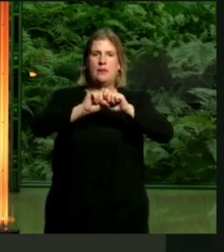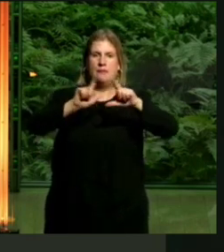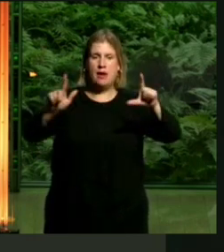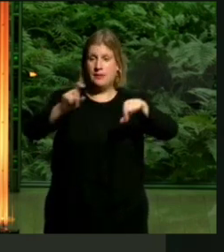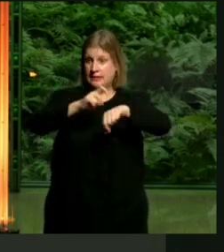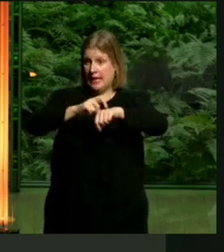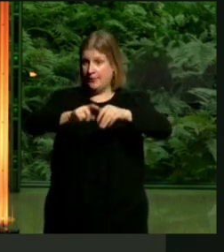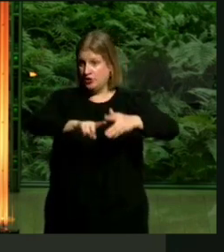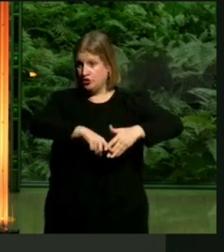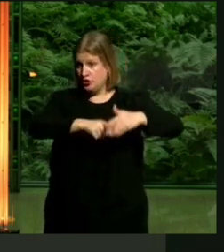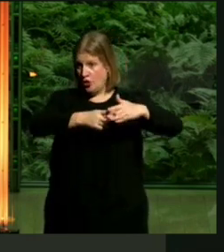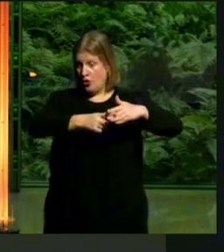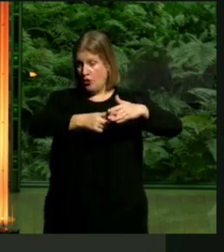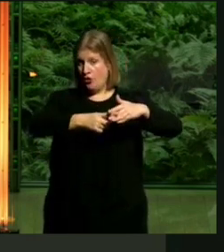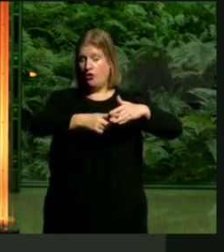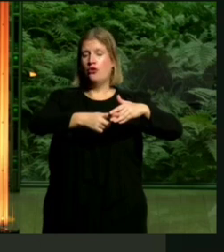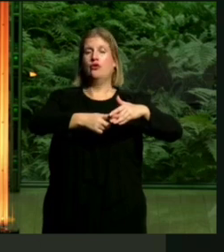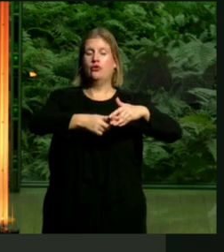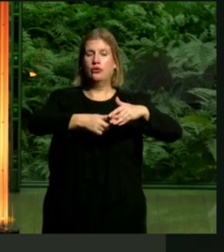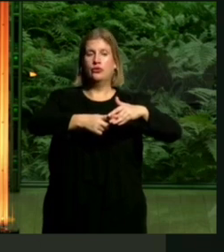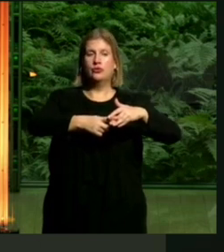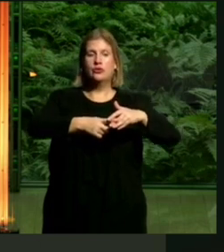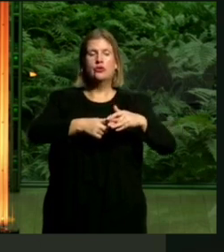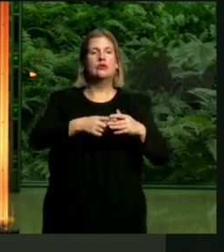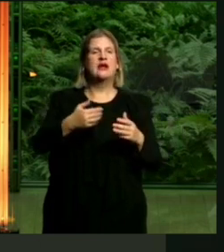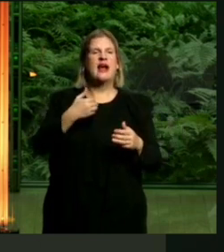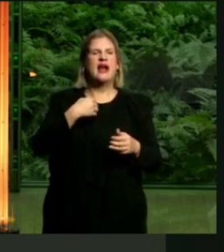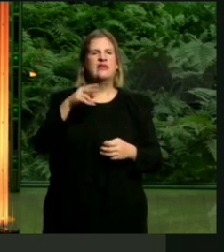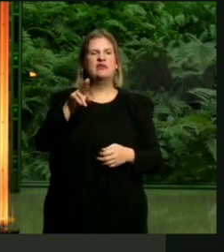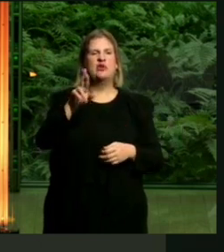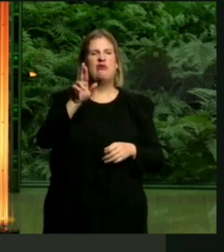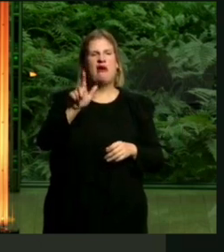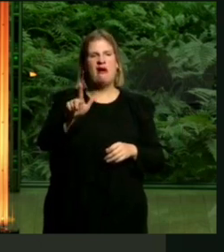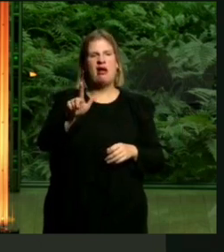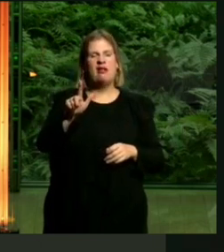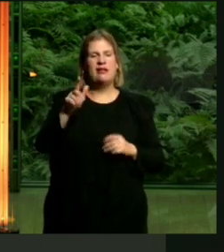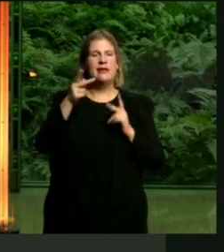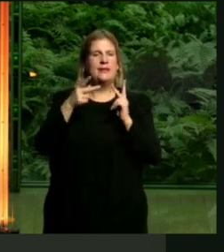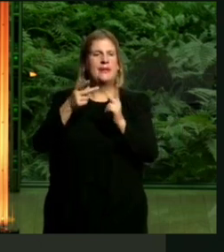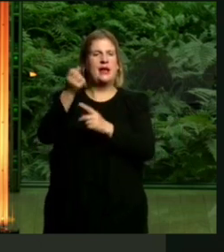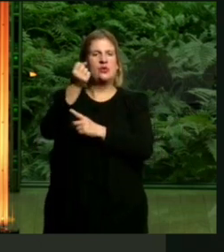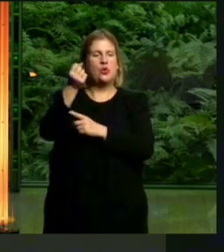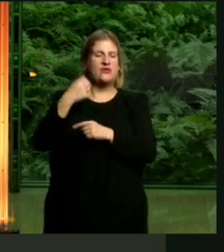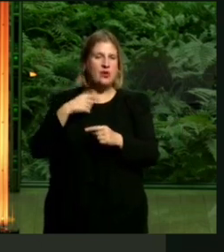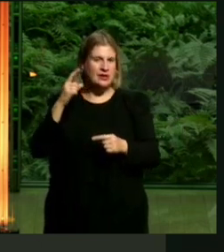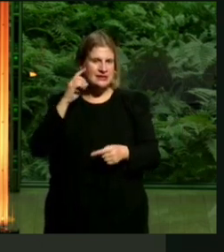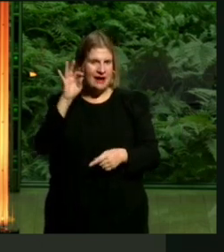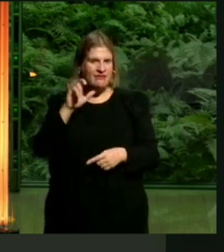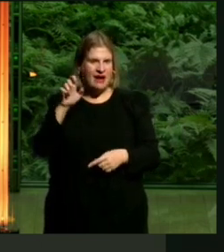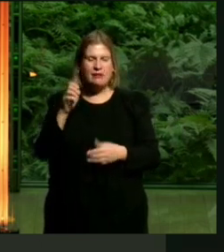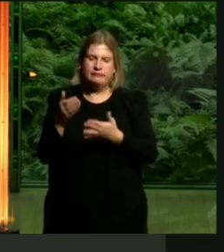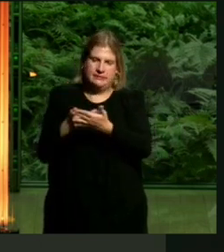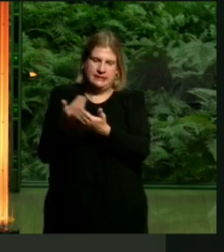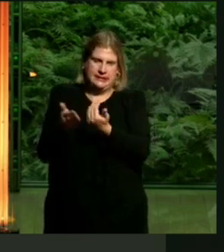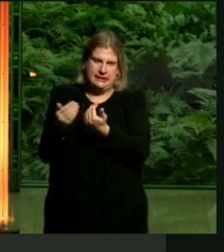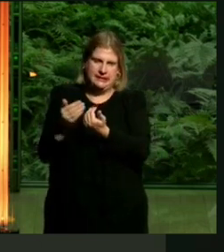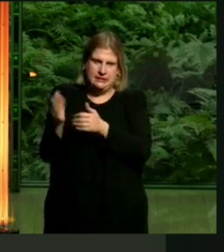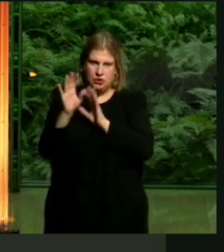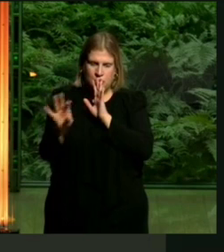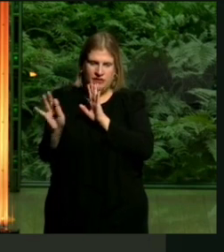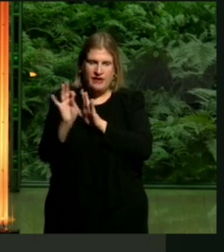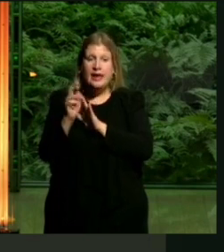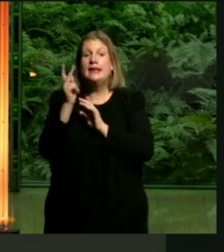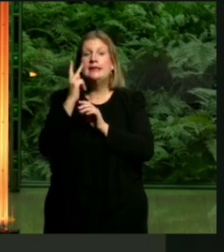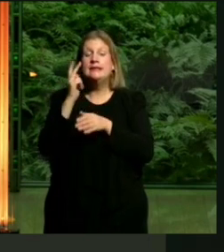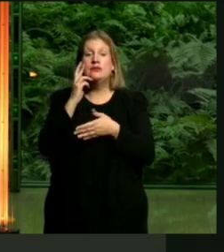begin, and then give it some URL placeholder for sound files so that it's easy to find those and see where we